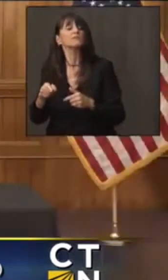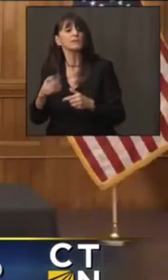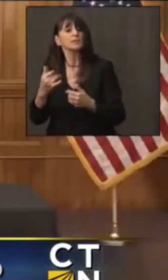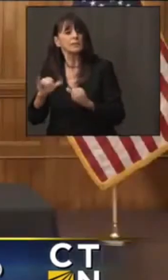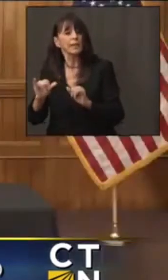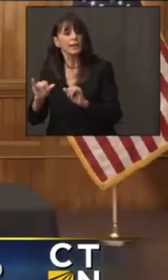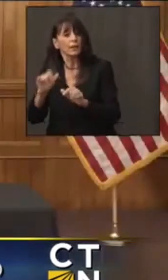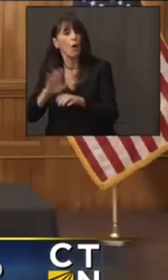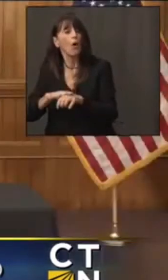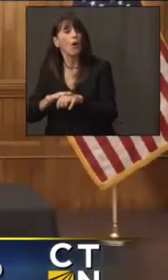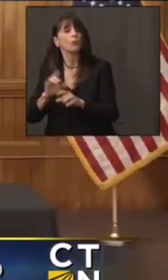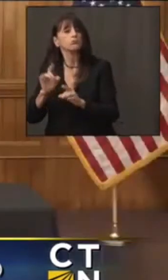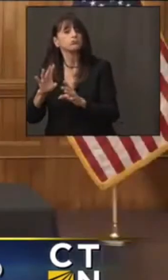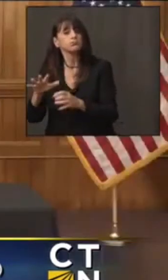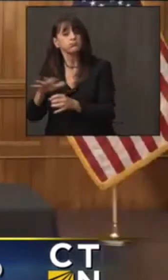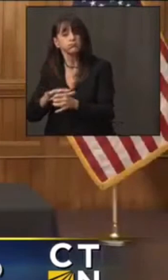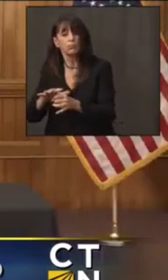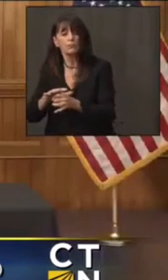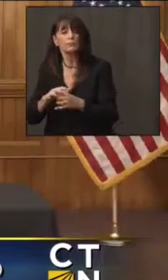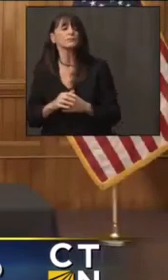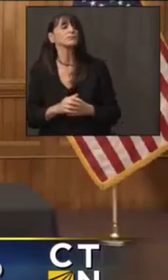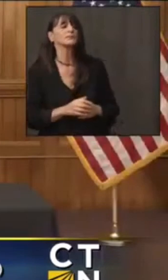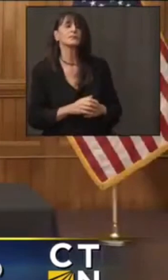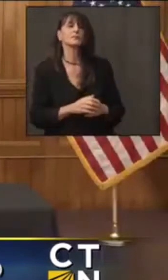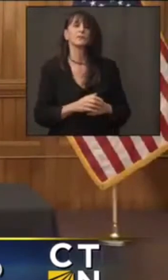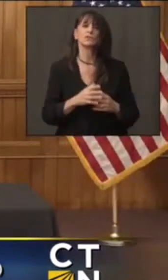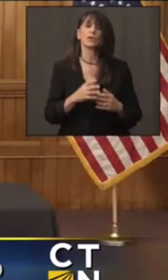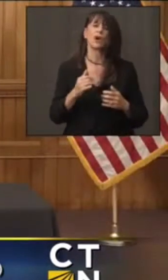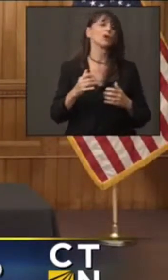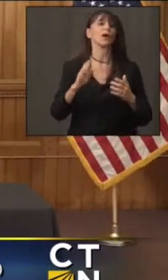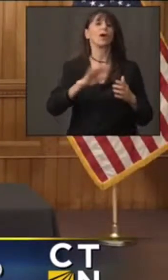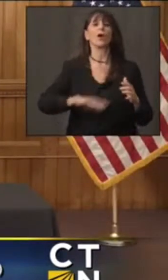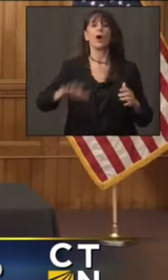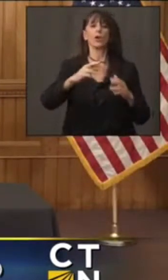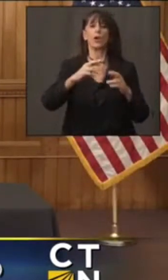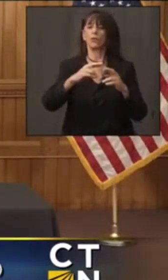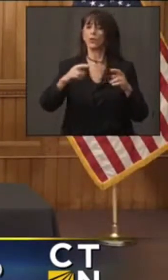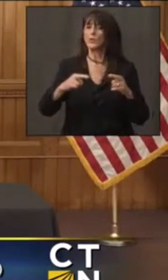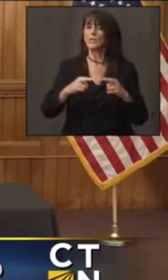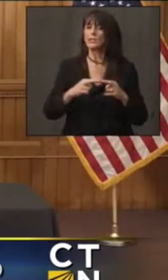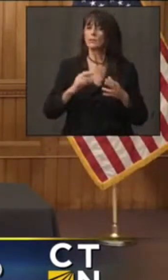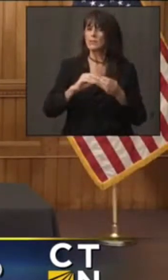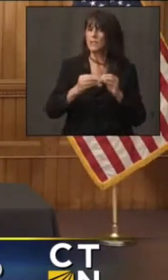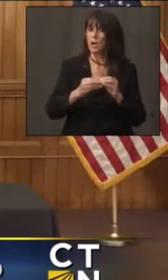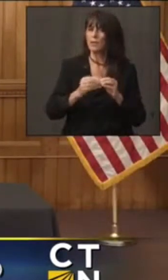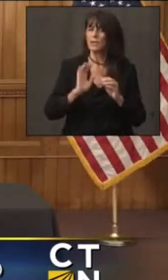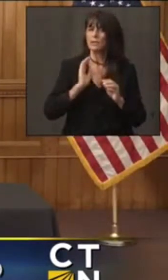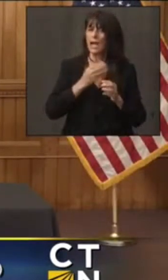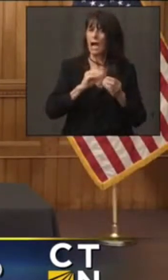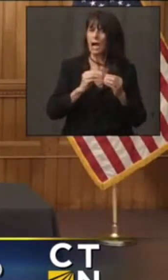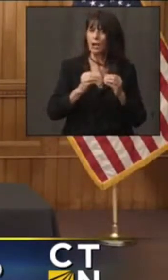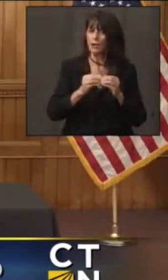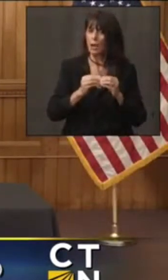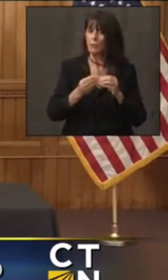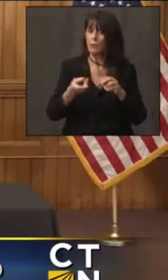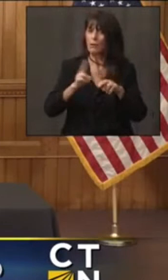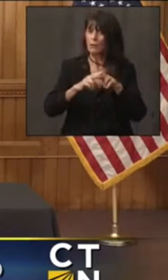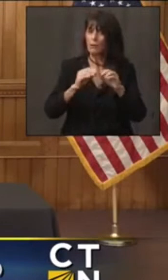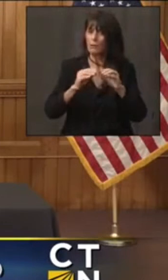So what is the positivity rate of the region right now? Is that a better number for people to go by or